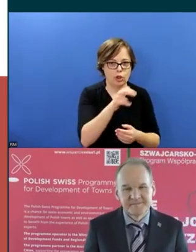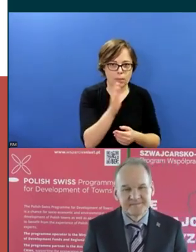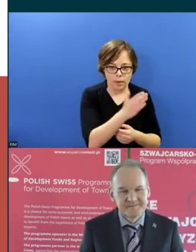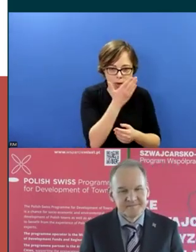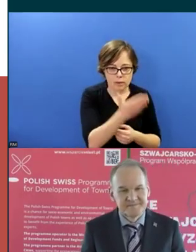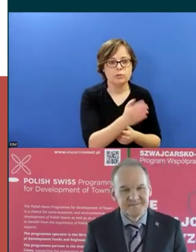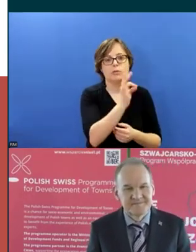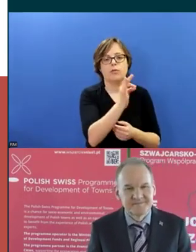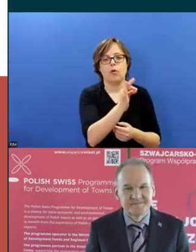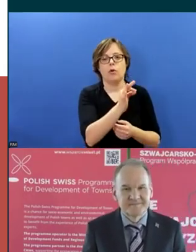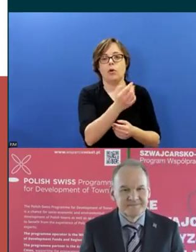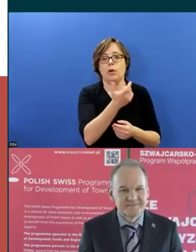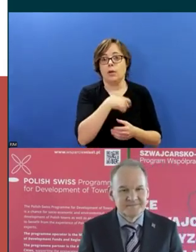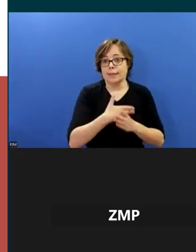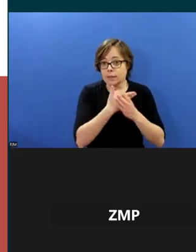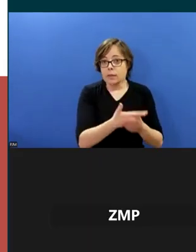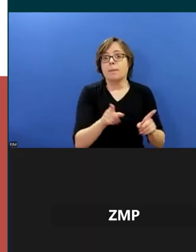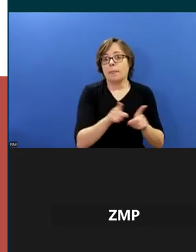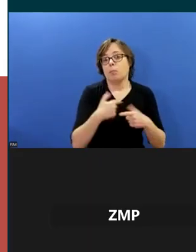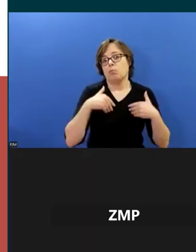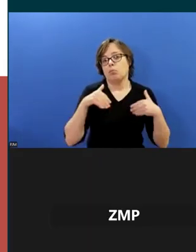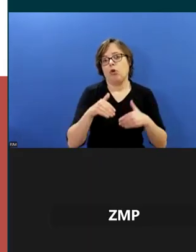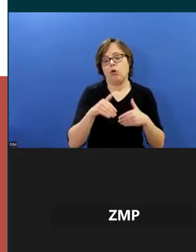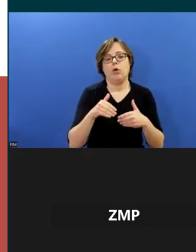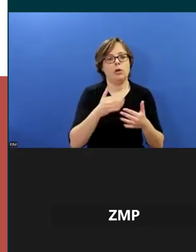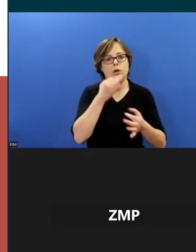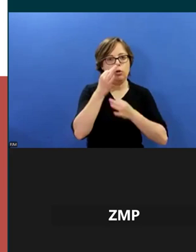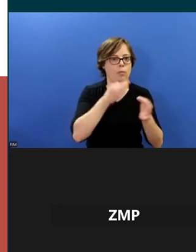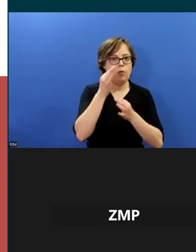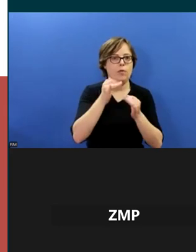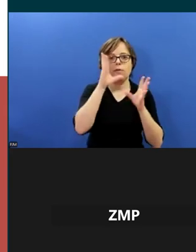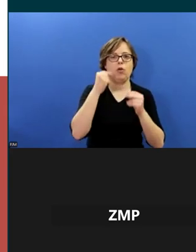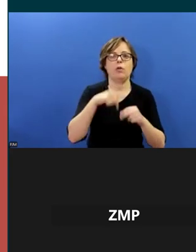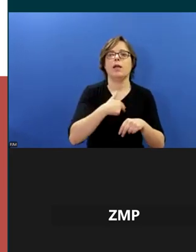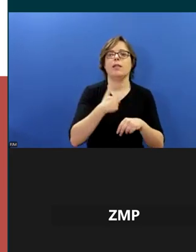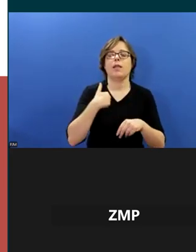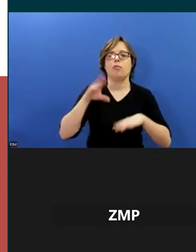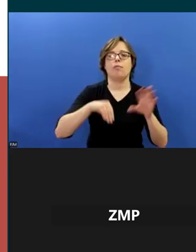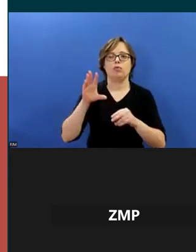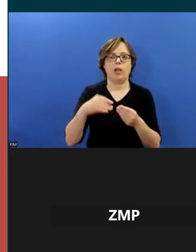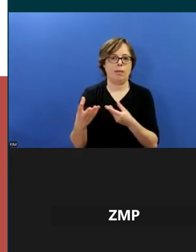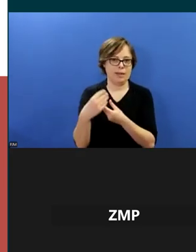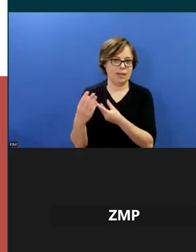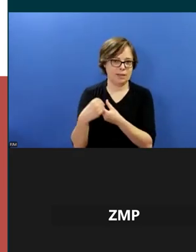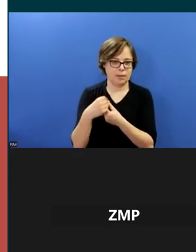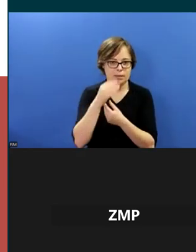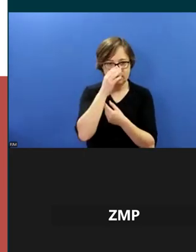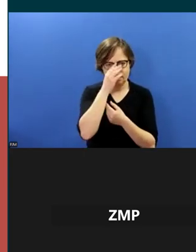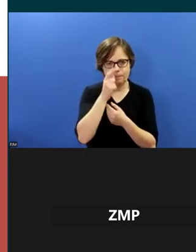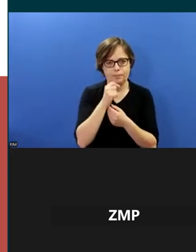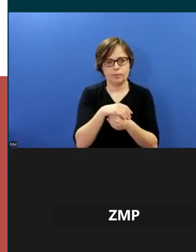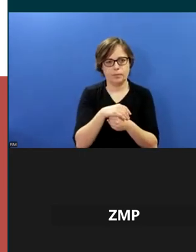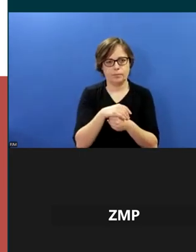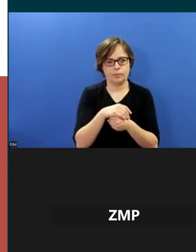for the possibility to present our participatory budget process, the Climate Idea of Thun. Do you have a